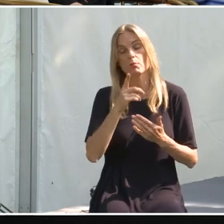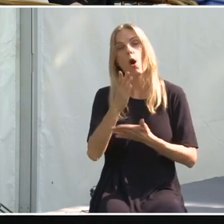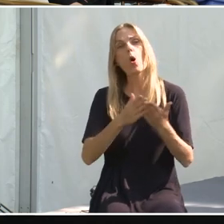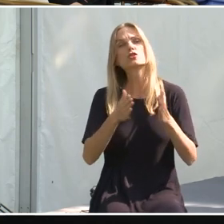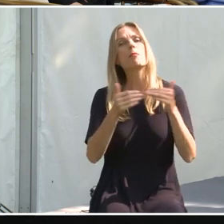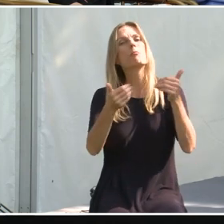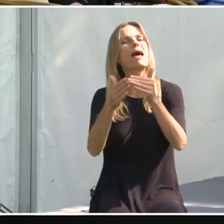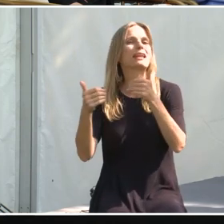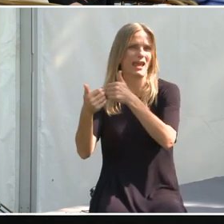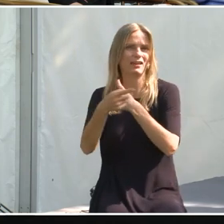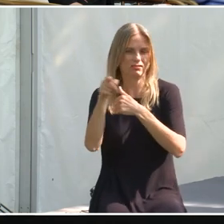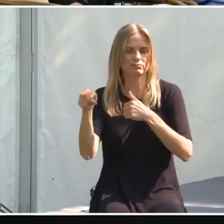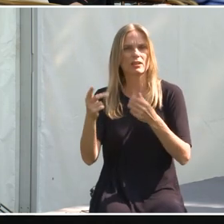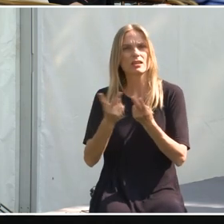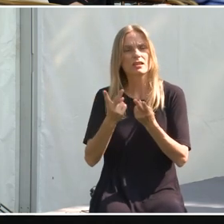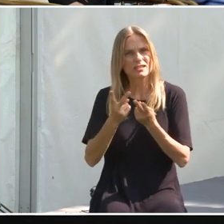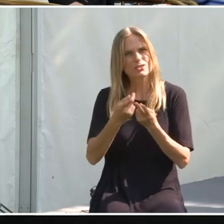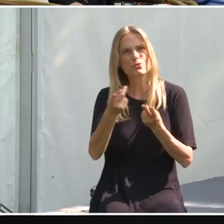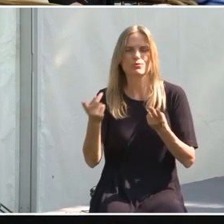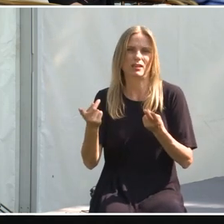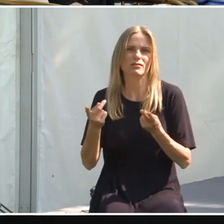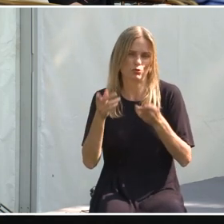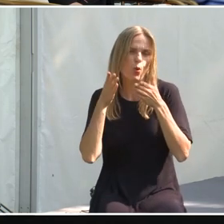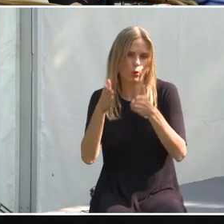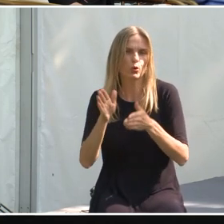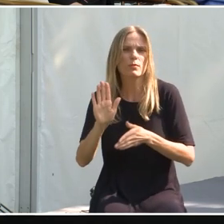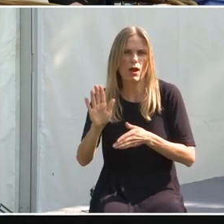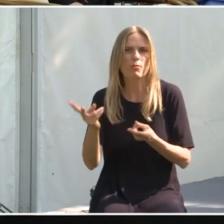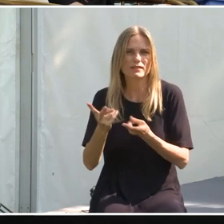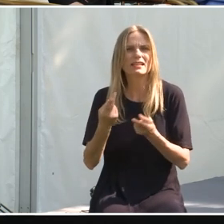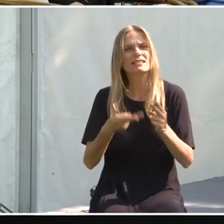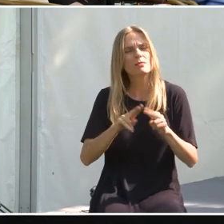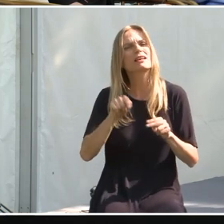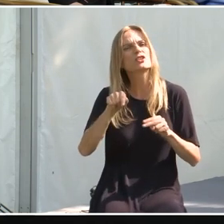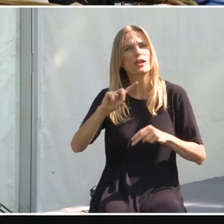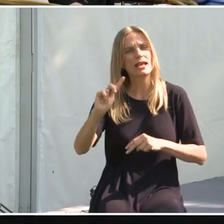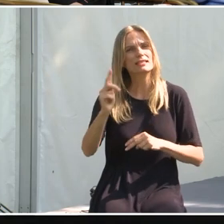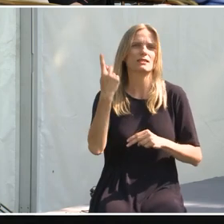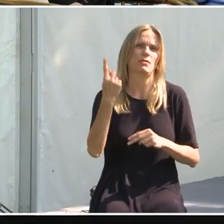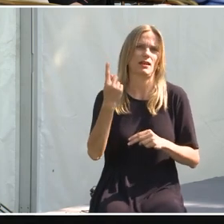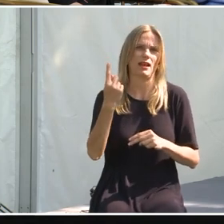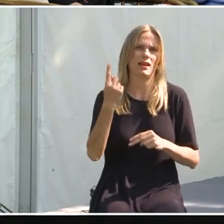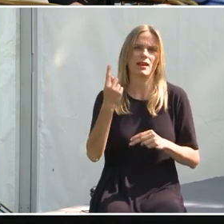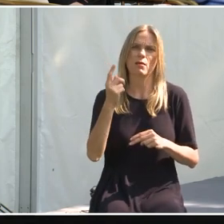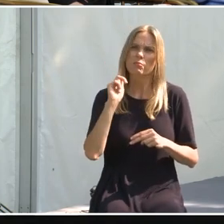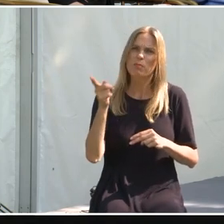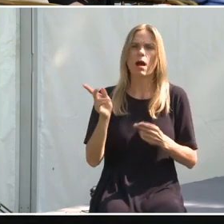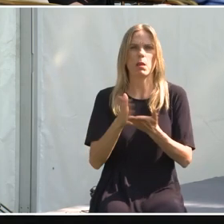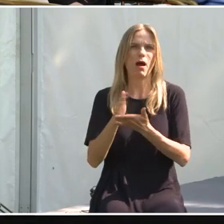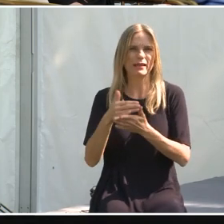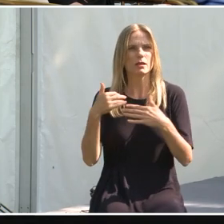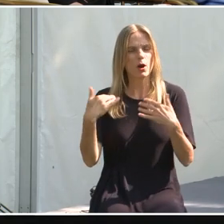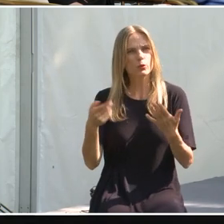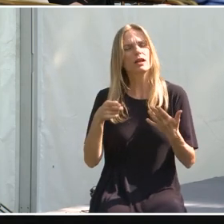think this is the first thing we need to work on. So to actually say that it's okay to speak about it, not